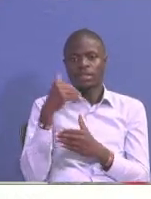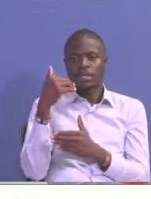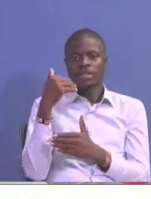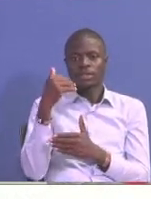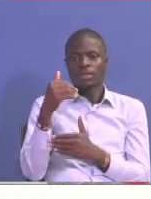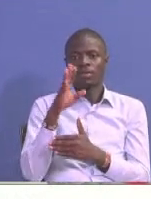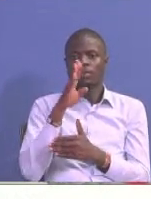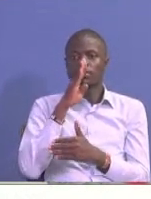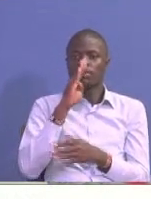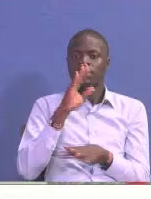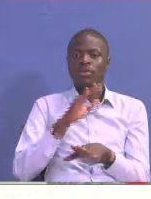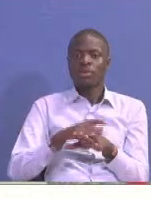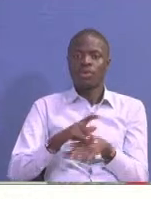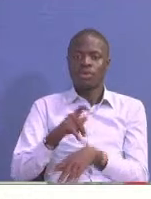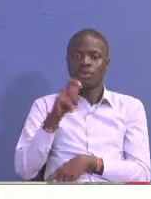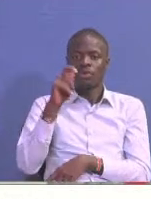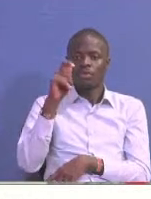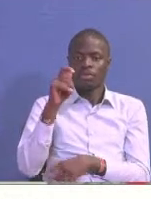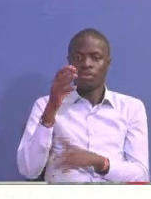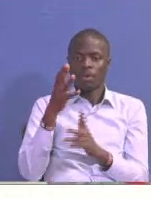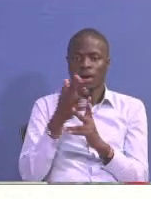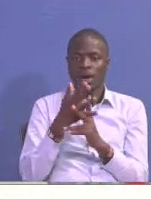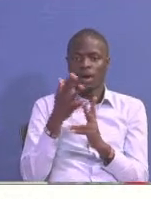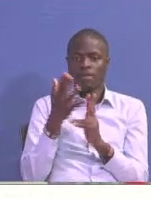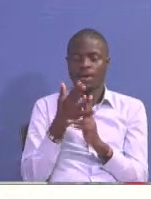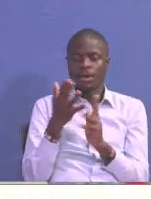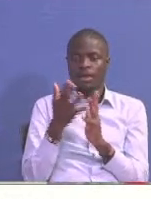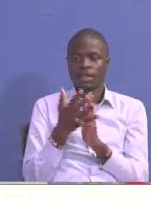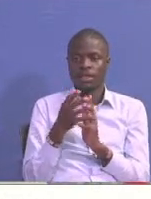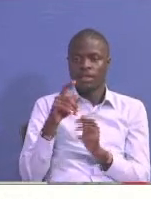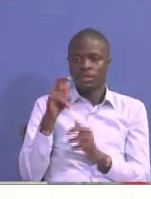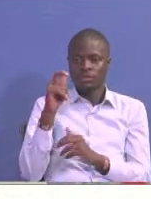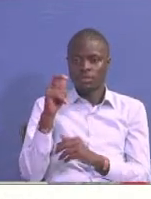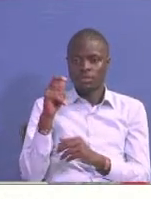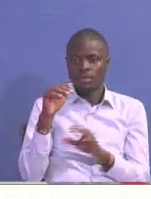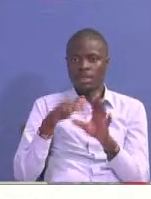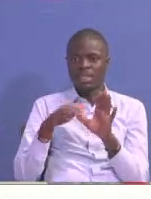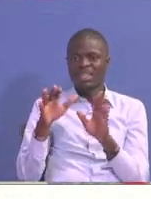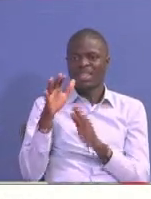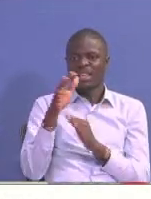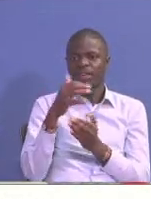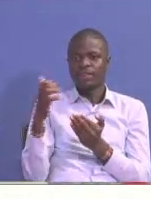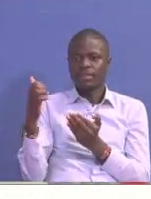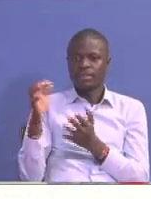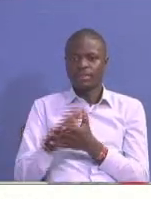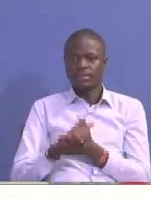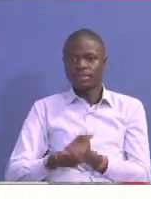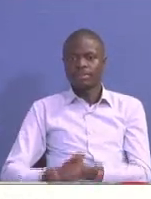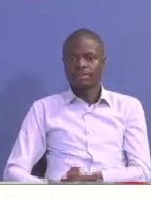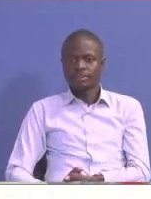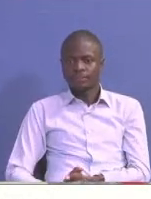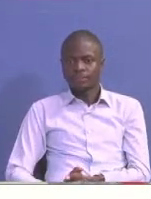top, among the top countries in everything.